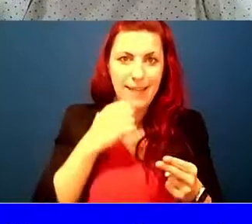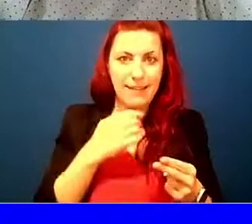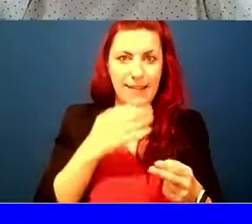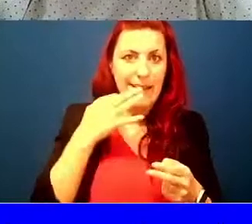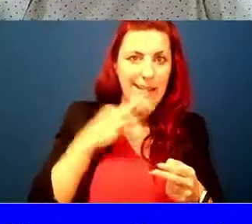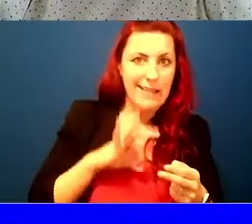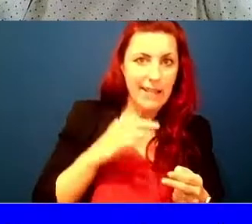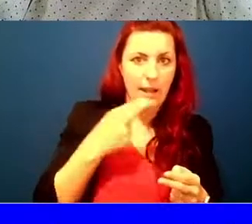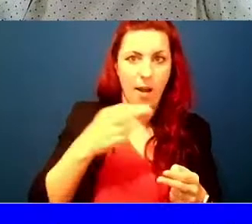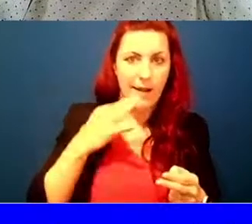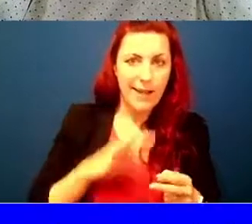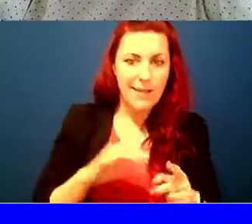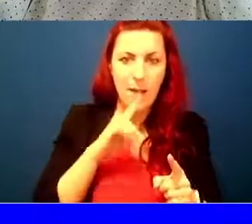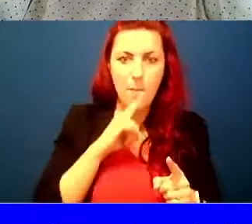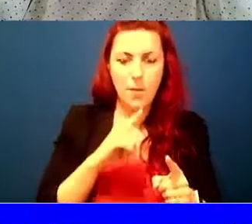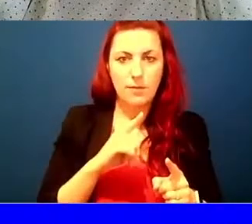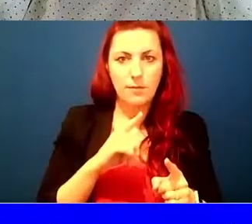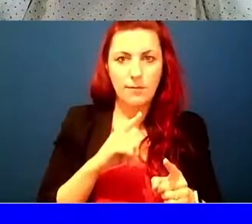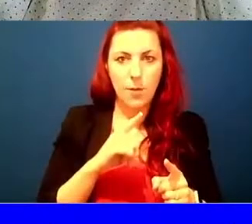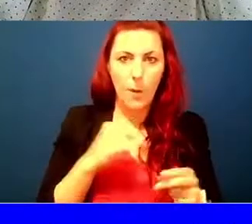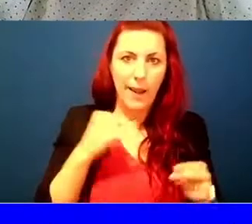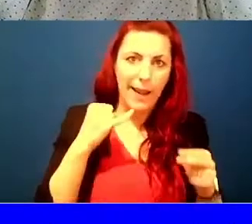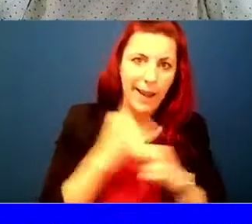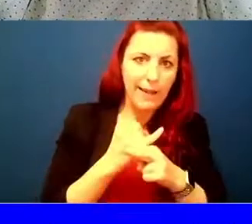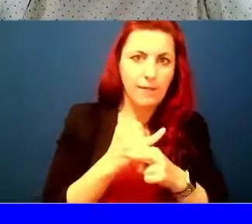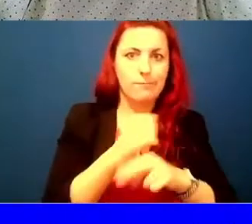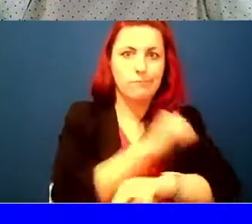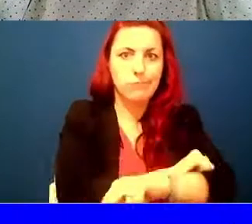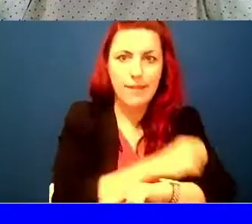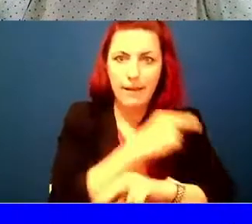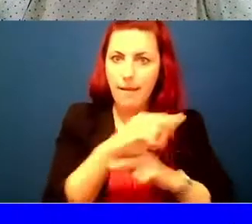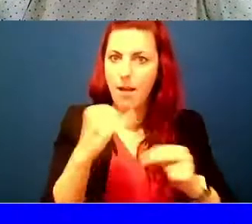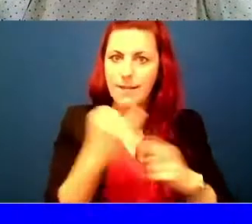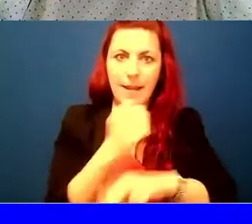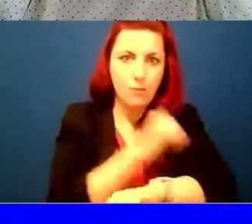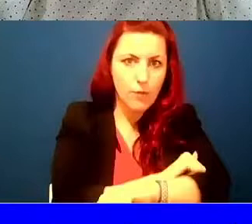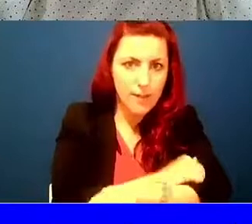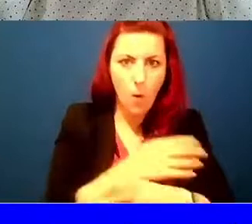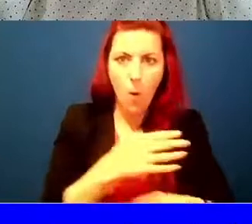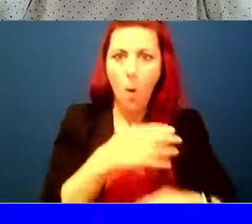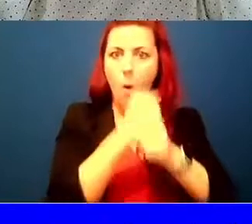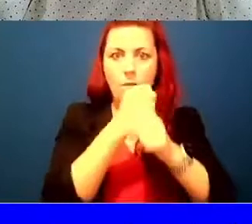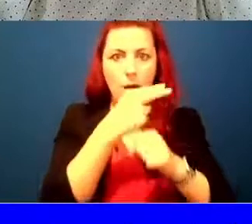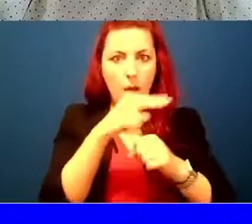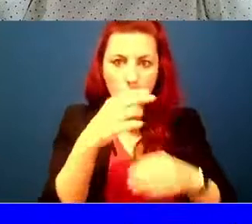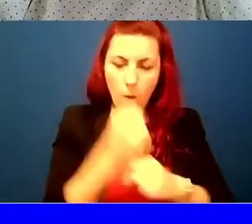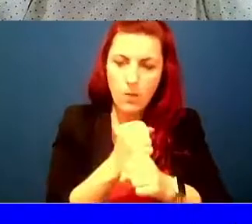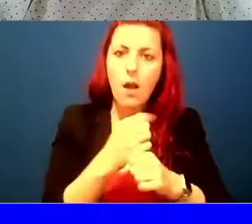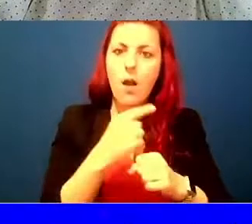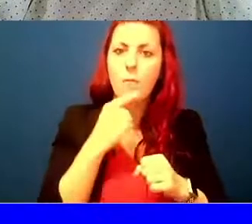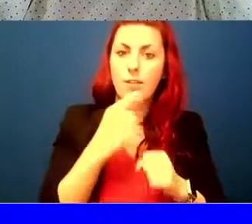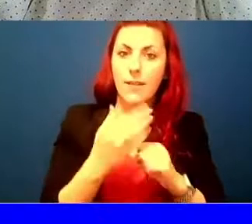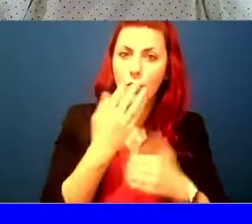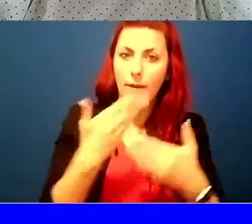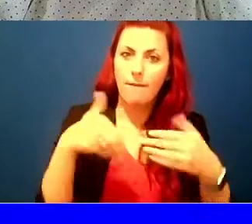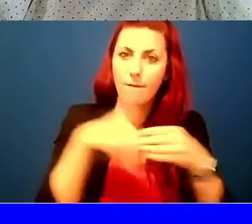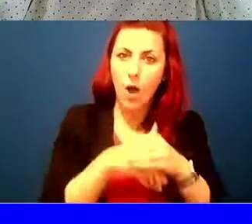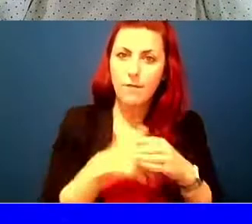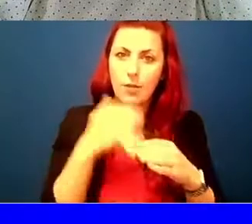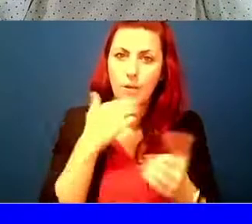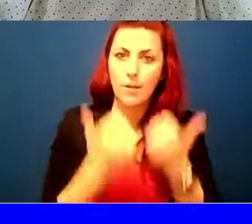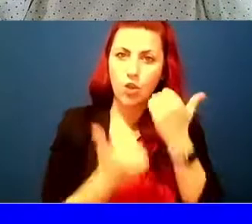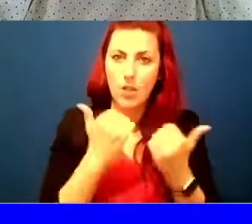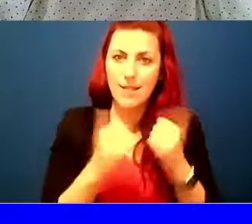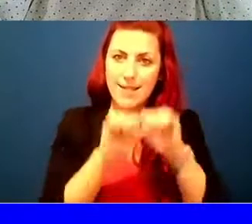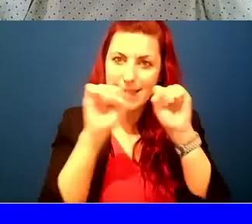guilty, remand or not on remand. But it's actually, when you're involved in the criminal justice system,